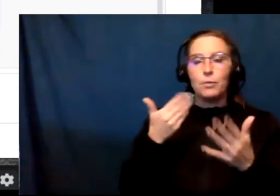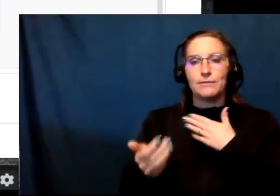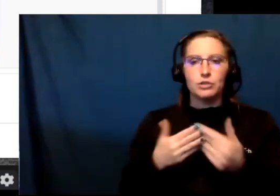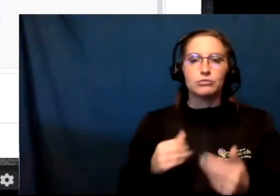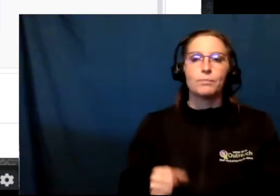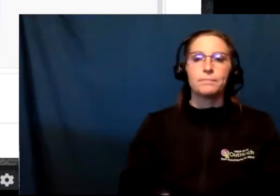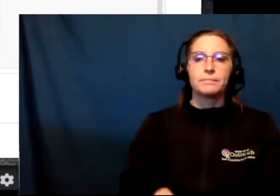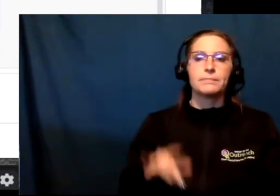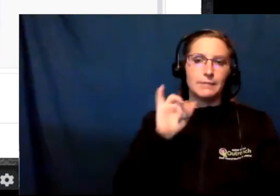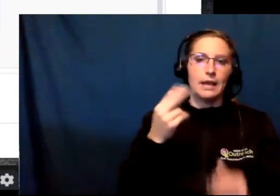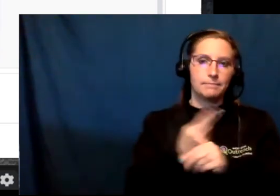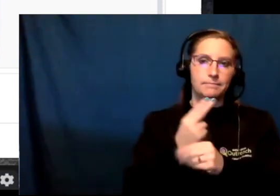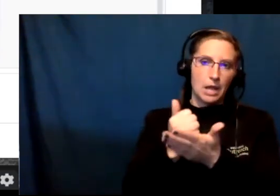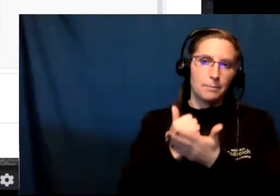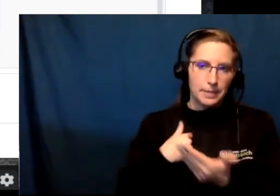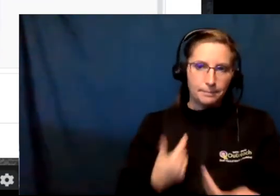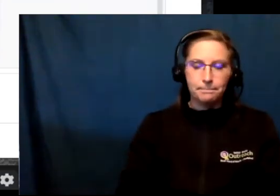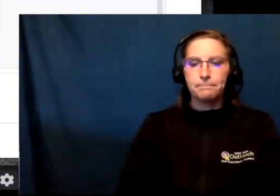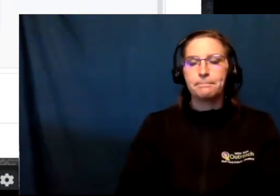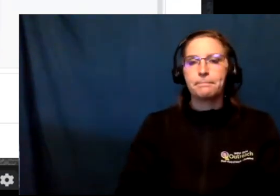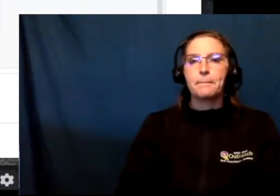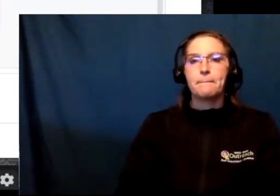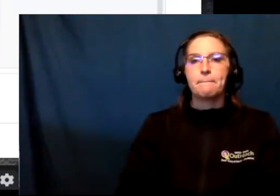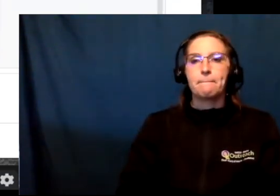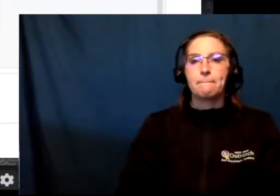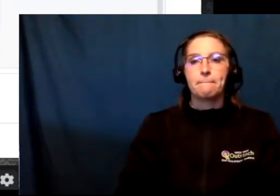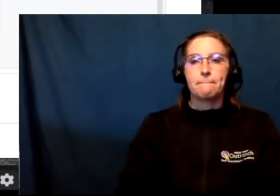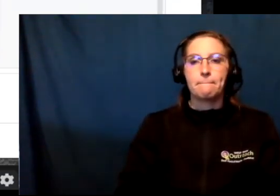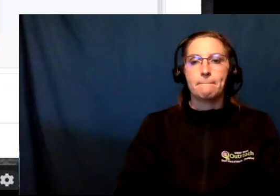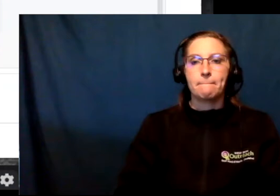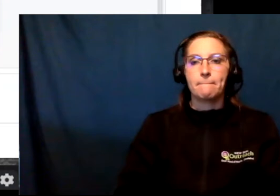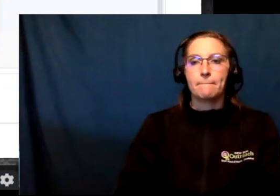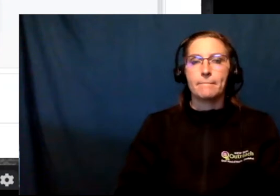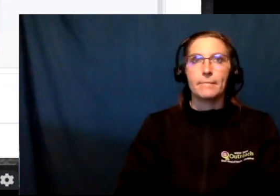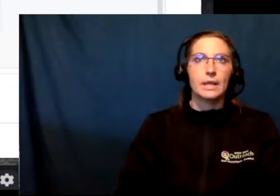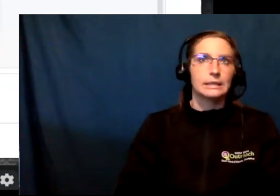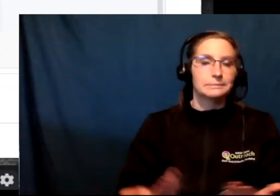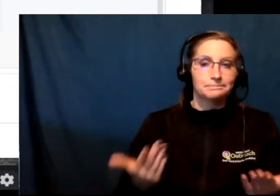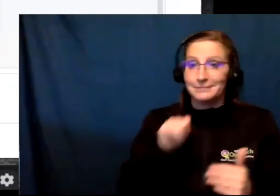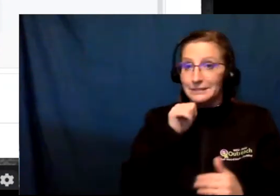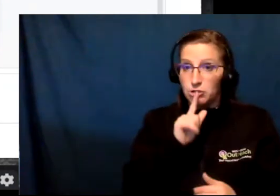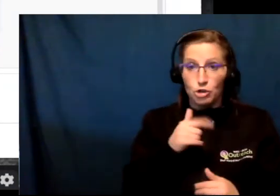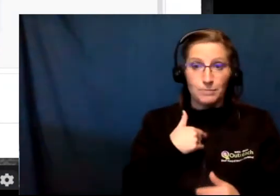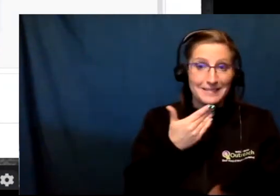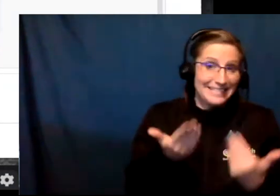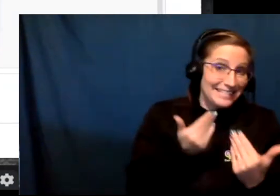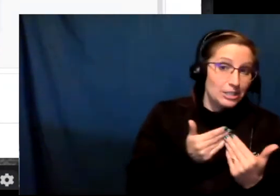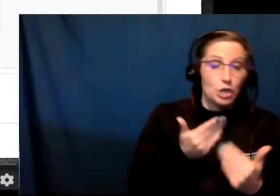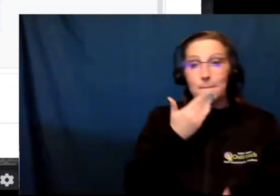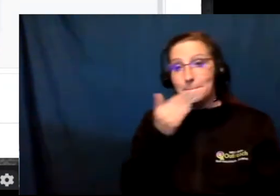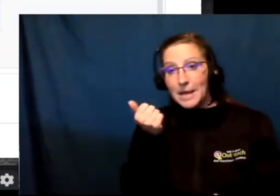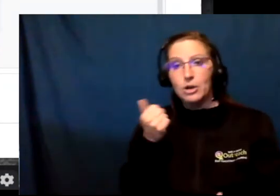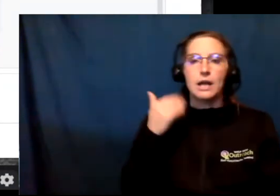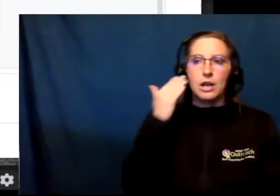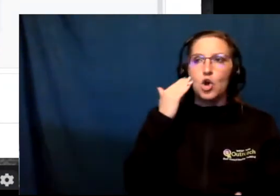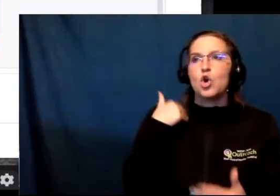that to be useful. Again, I'm not sure if there's an easier way to do it or a better way to do it. I know there's some things you